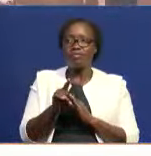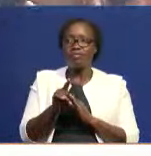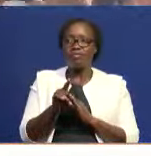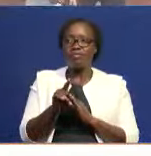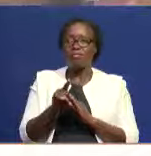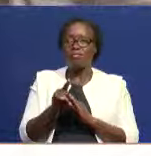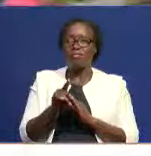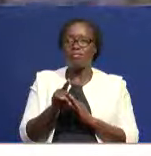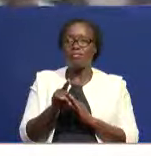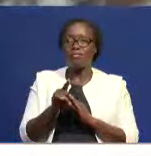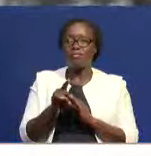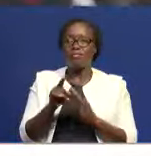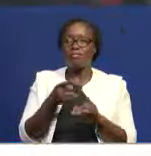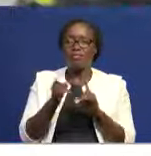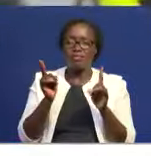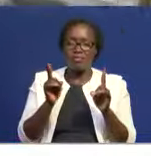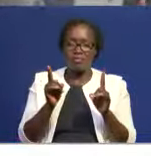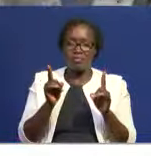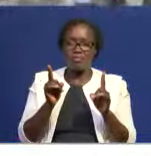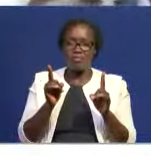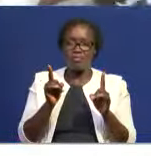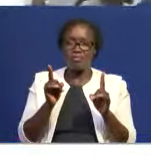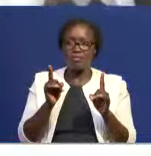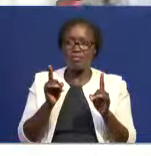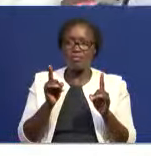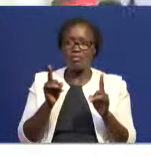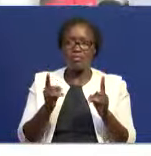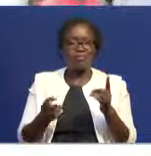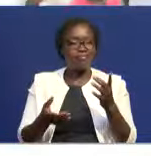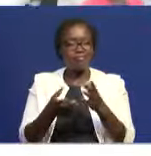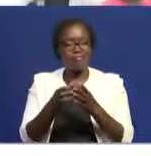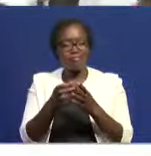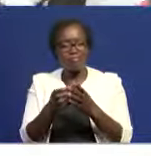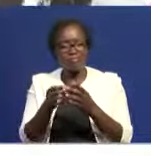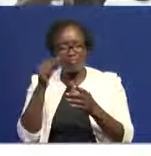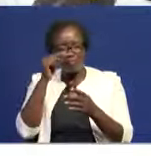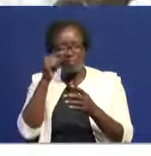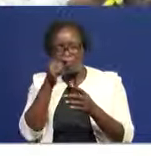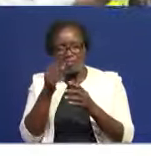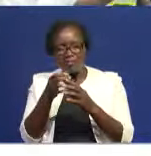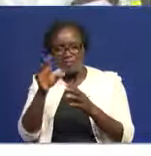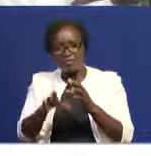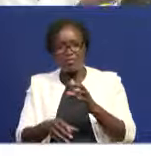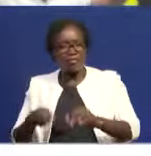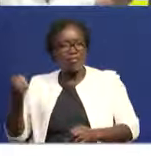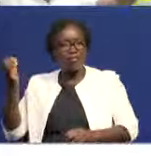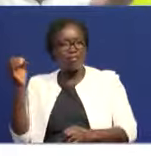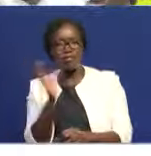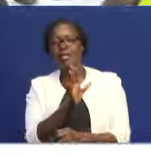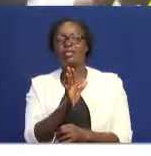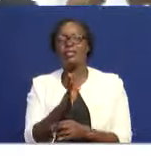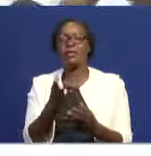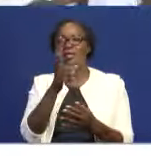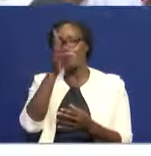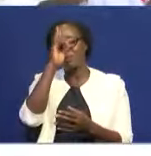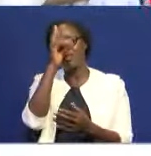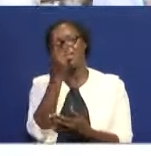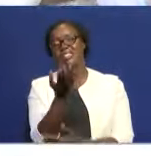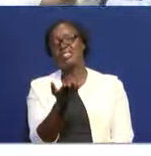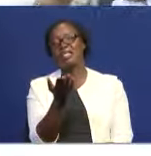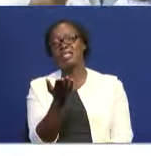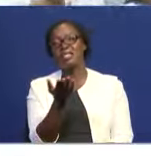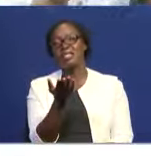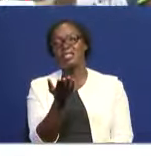what we have seen also is once those tear gas canisters are lobbed towards those protesters, they relaunch it back to where the police officers